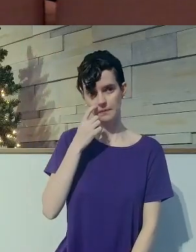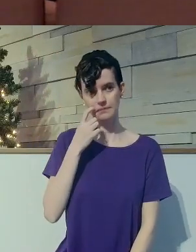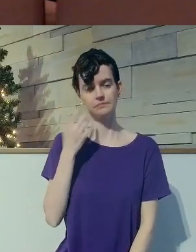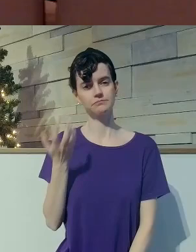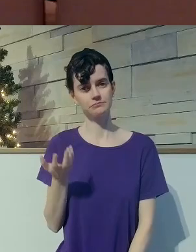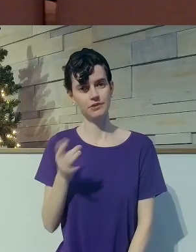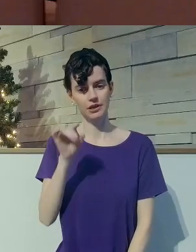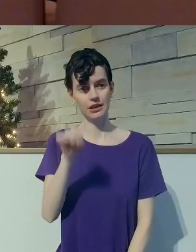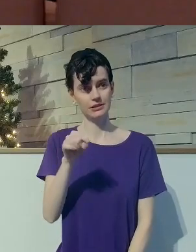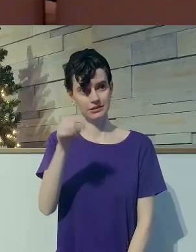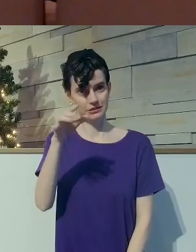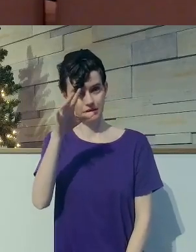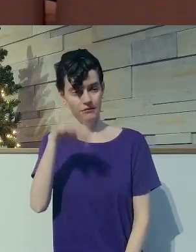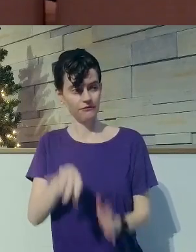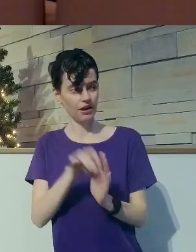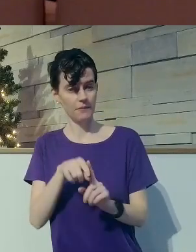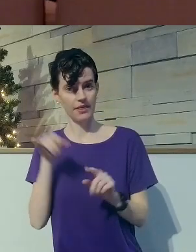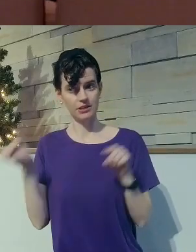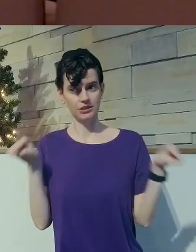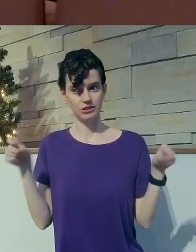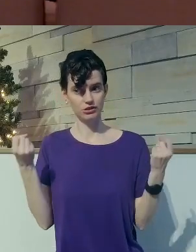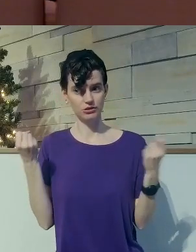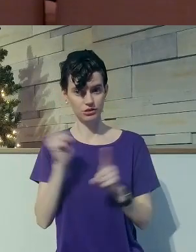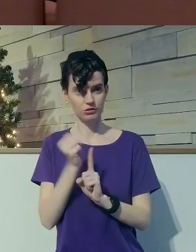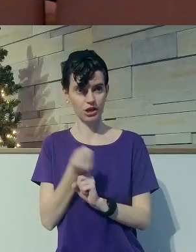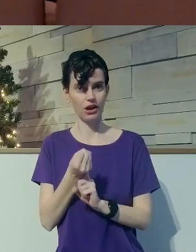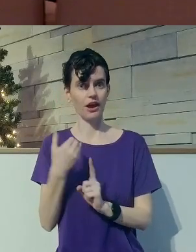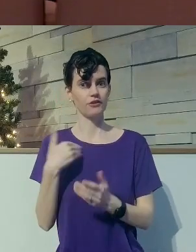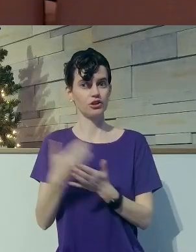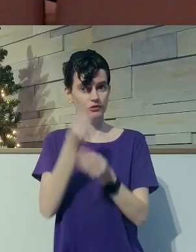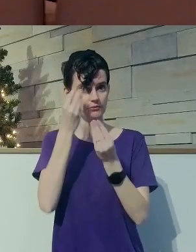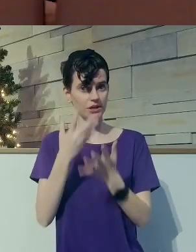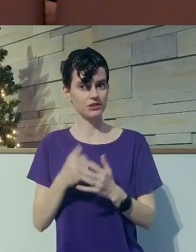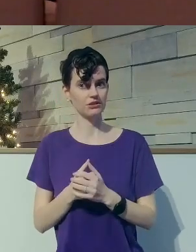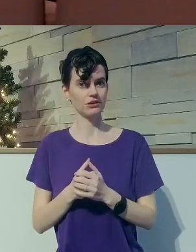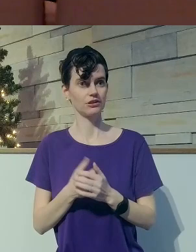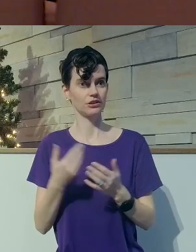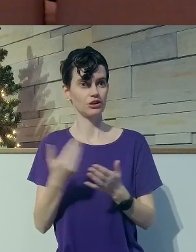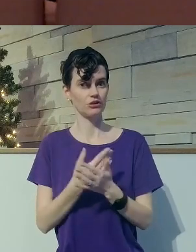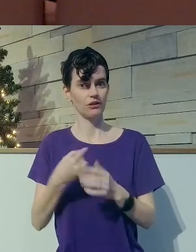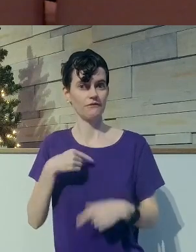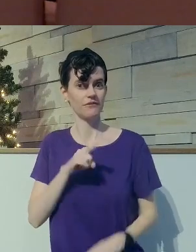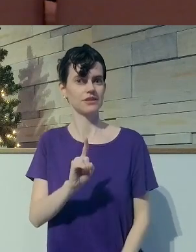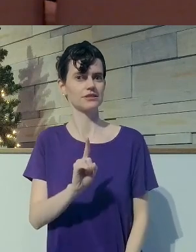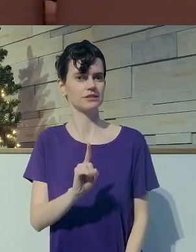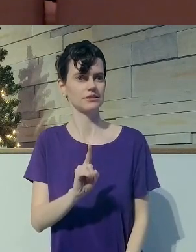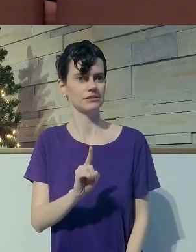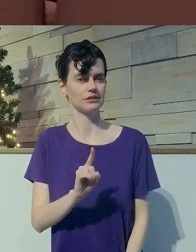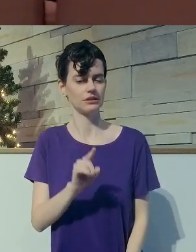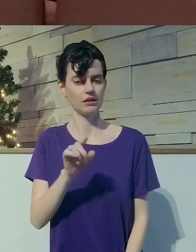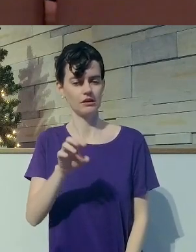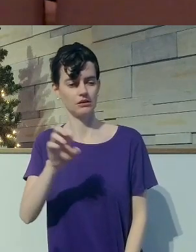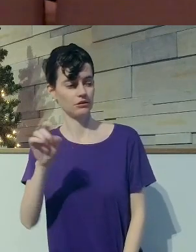Well, Joseph found out about Tom. He's got new information. There's a new offense. And so